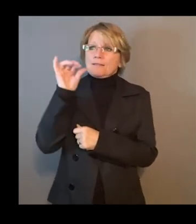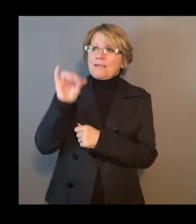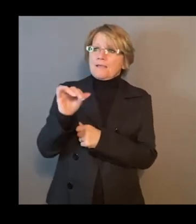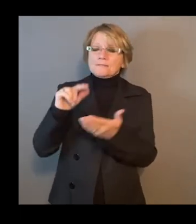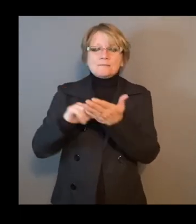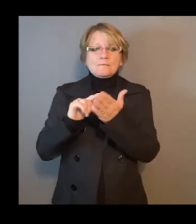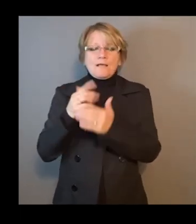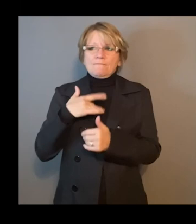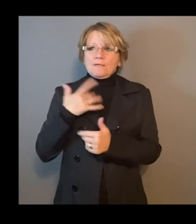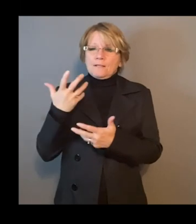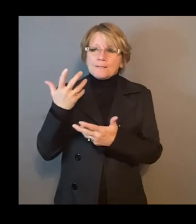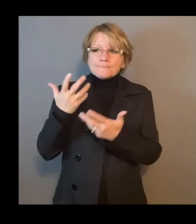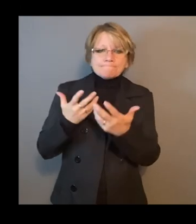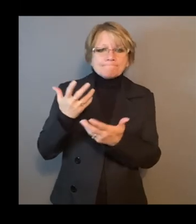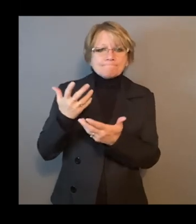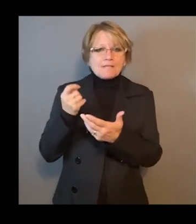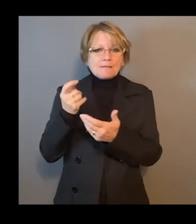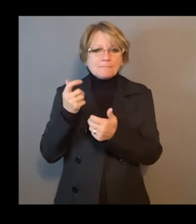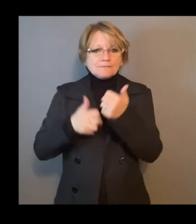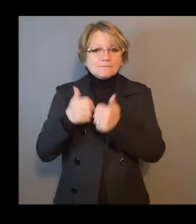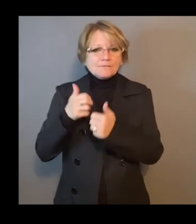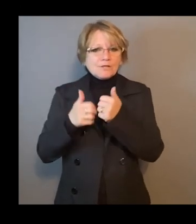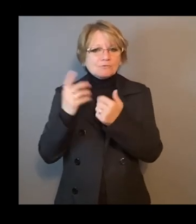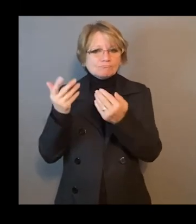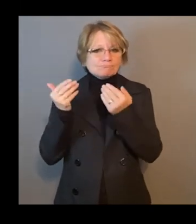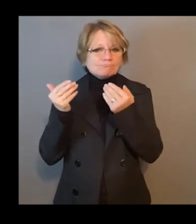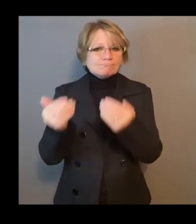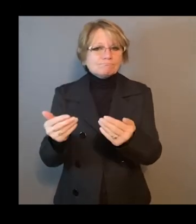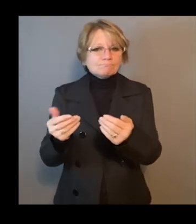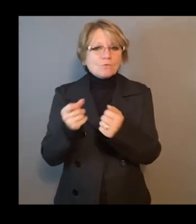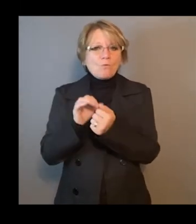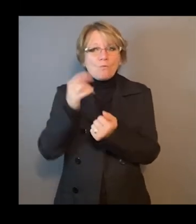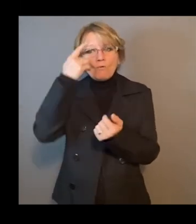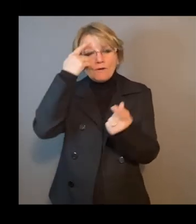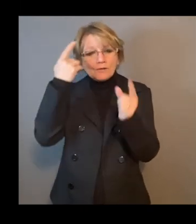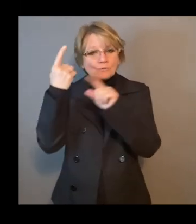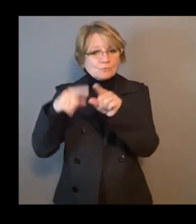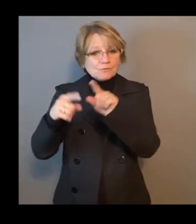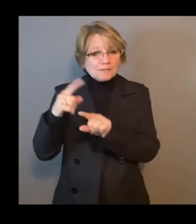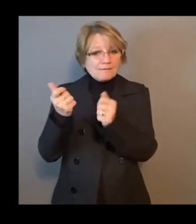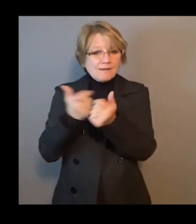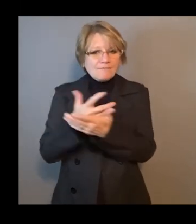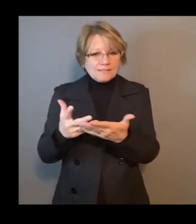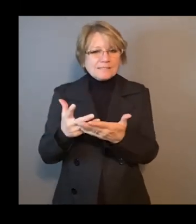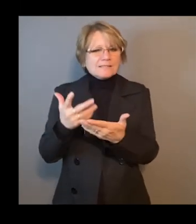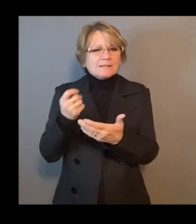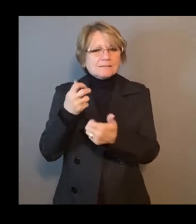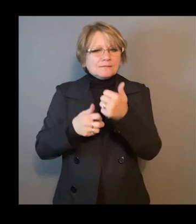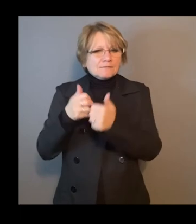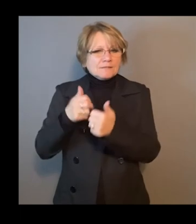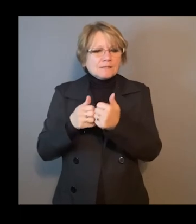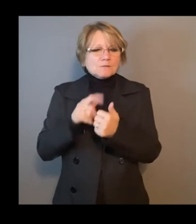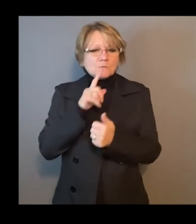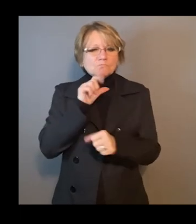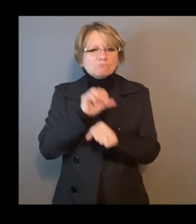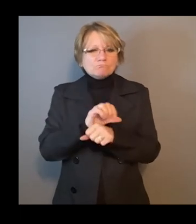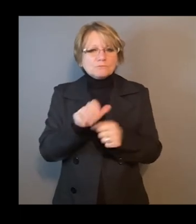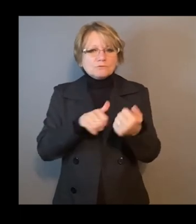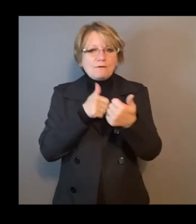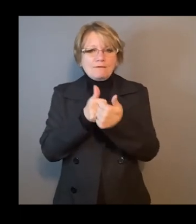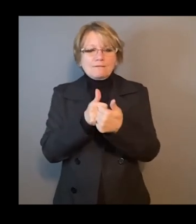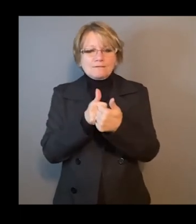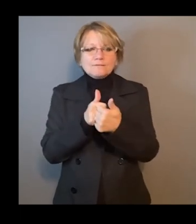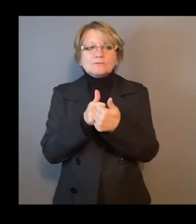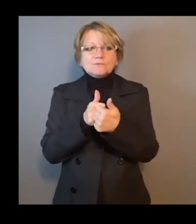think with that, sometimes it can be a little difficult to get along, or, you know, kind of see eye to eye on certain things. So it's definitely